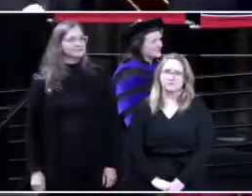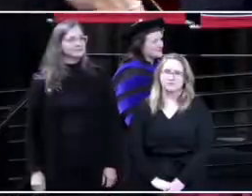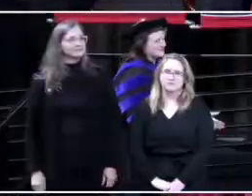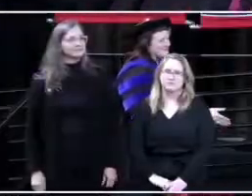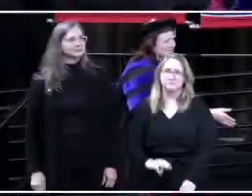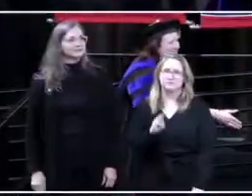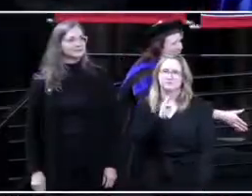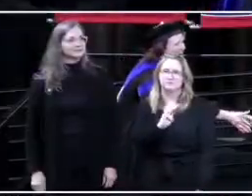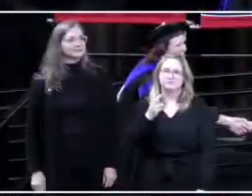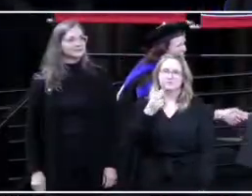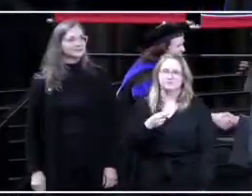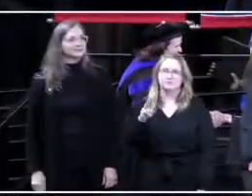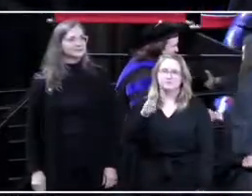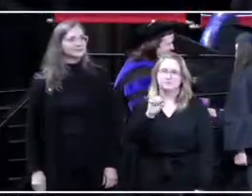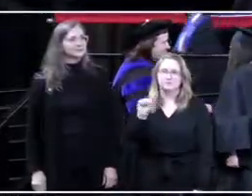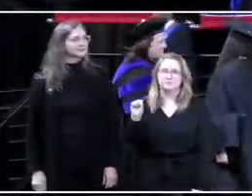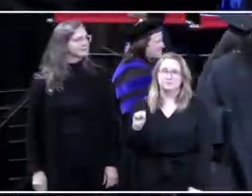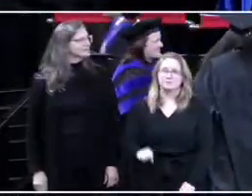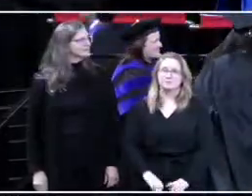Mary Hannah Moss.